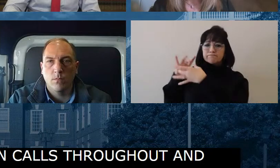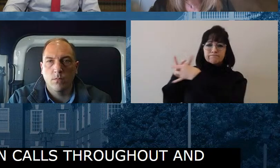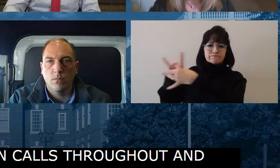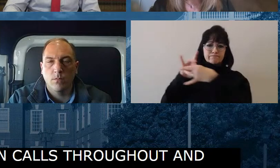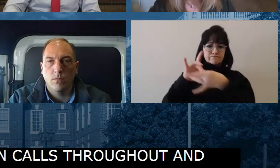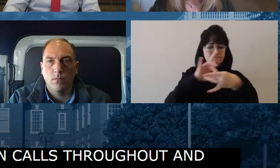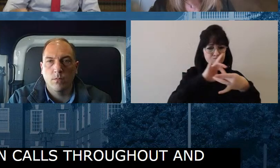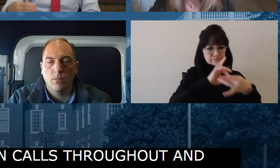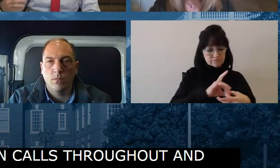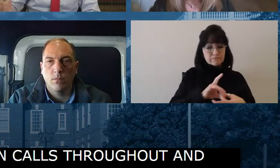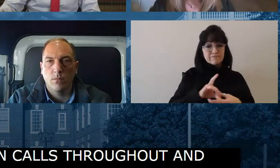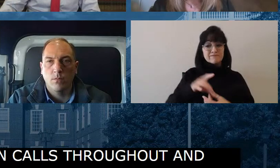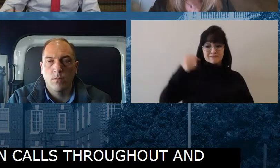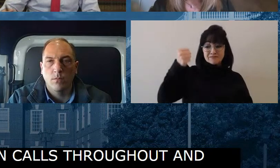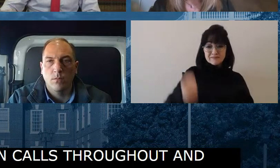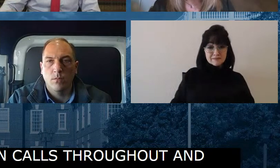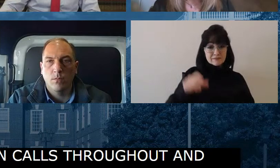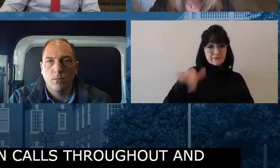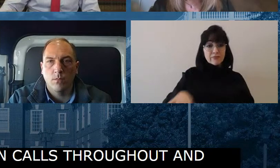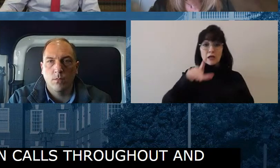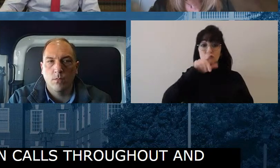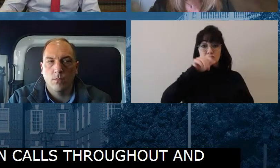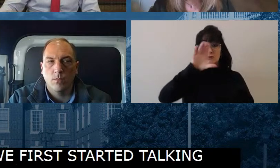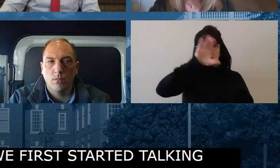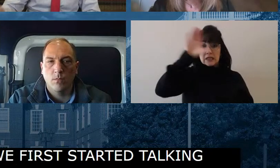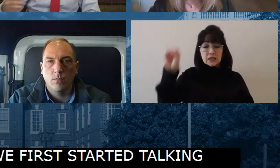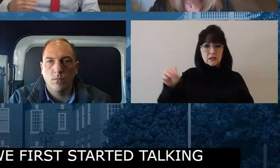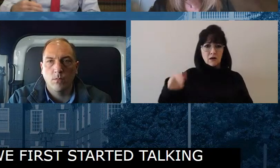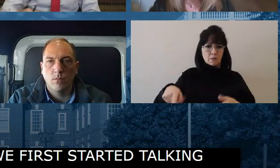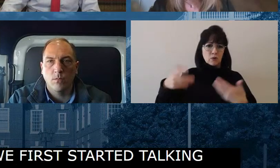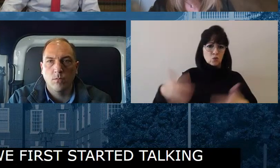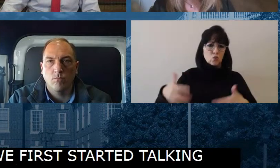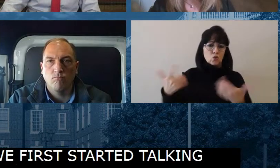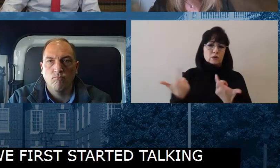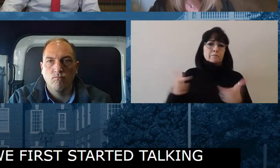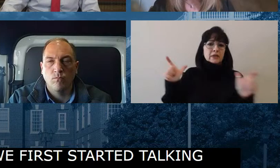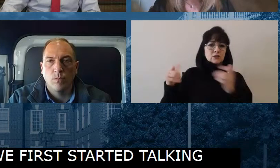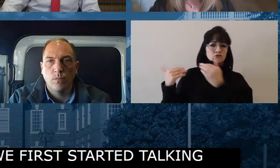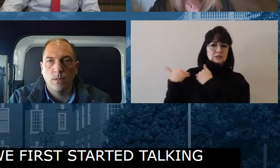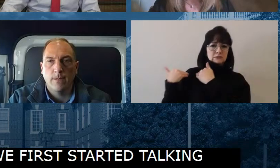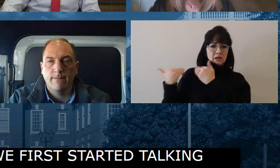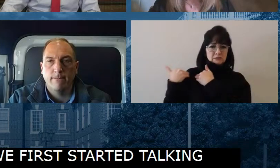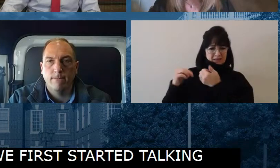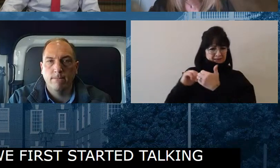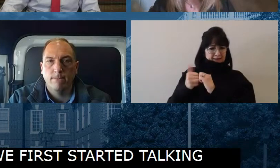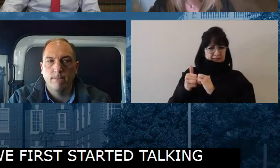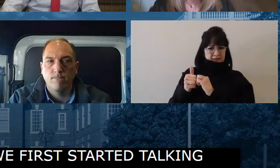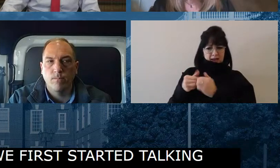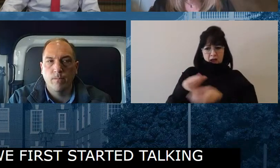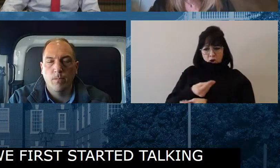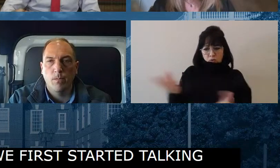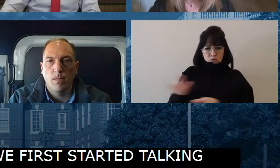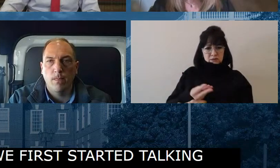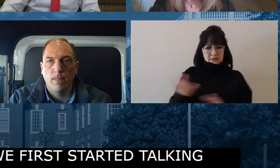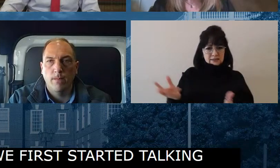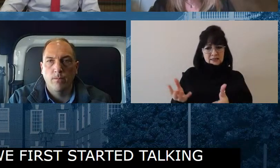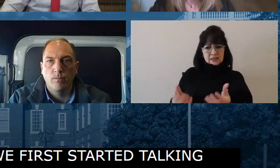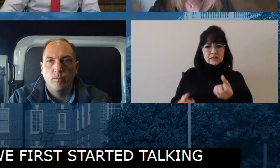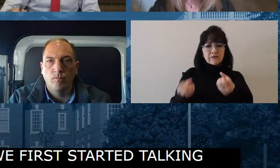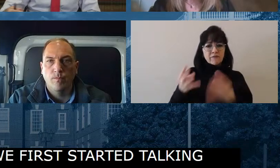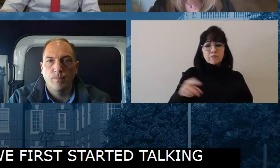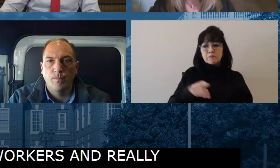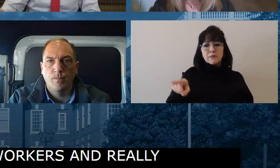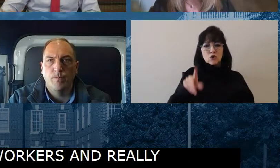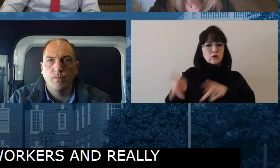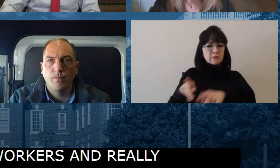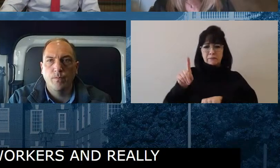part of our state, and really ramped up our testing. This is the vaccination equivalent of what we did on testing,